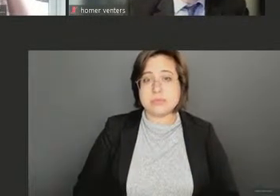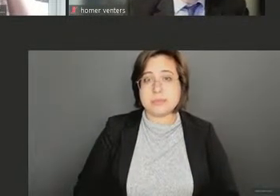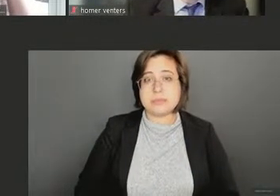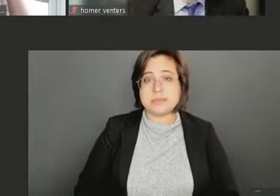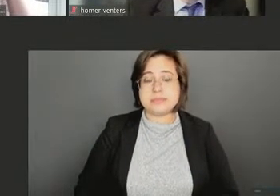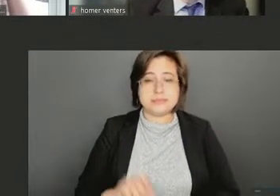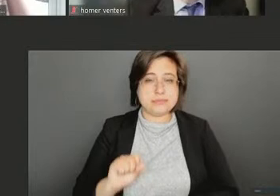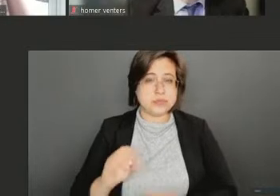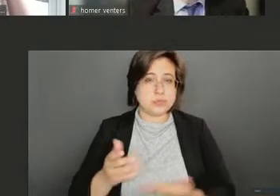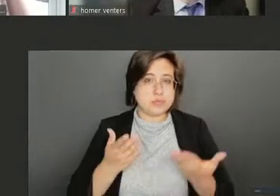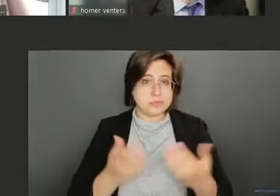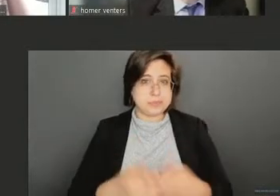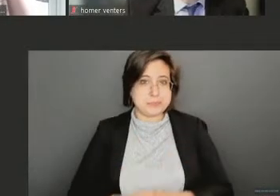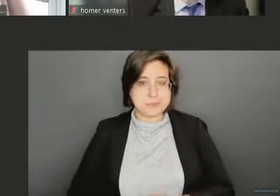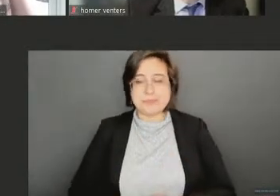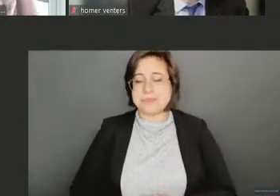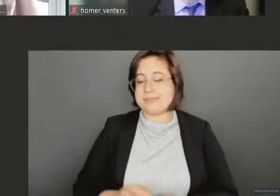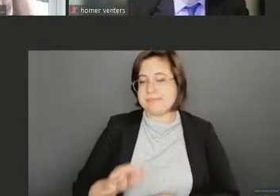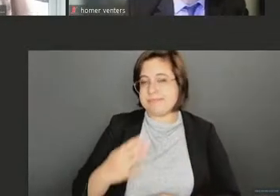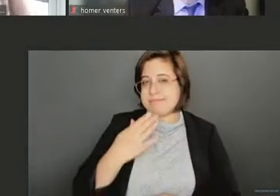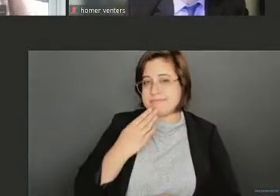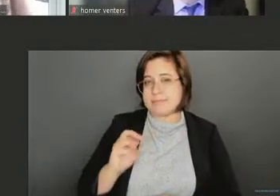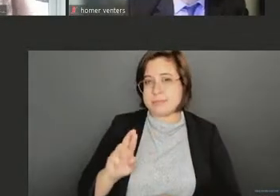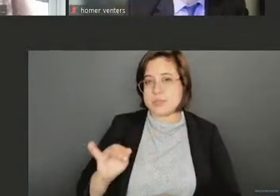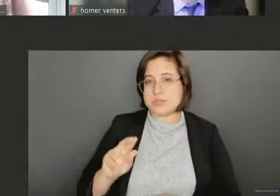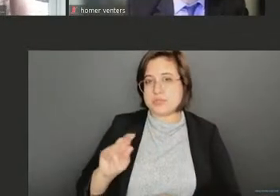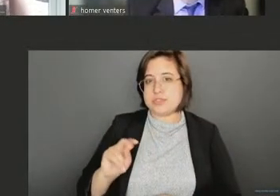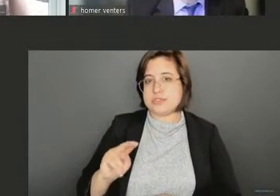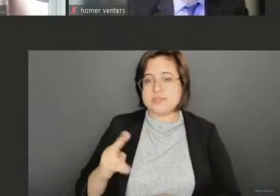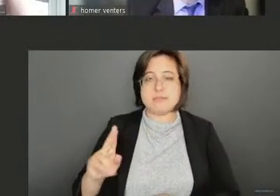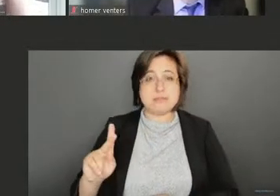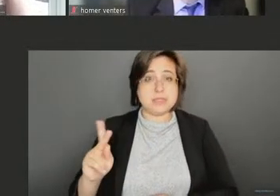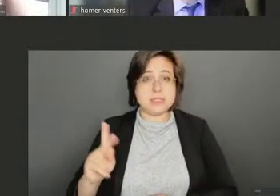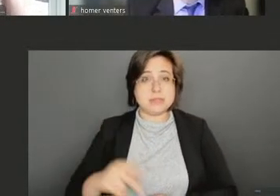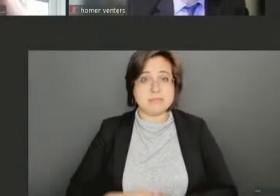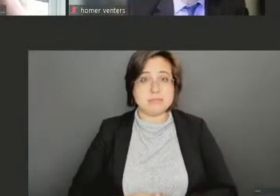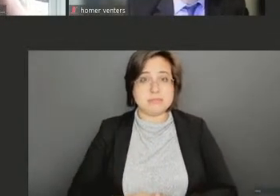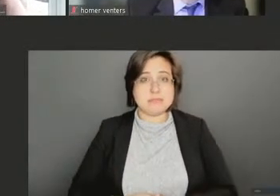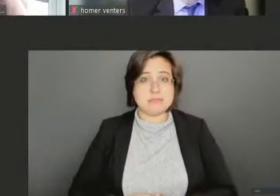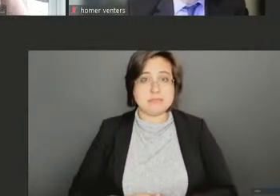So moved. Thank you very much, Mr. Joseph. Do I have a second? Second.